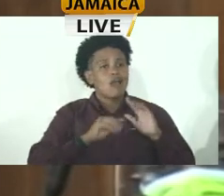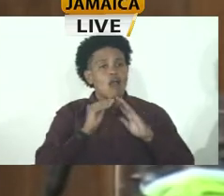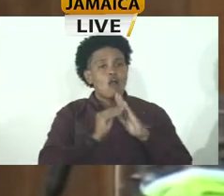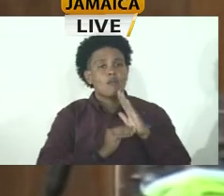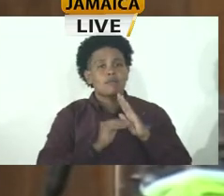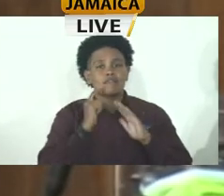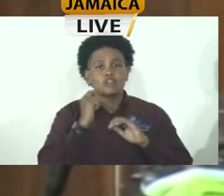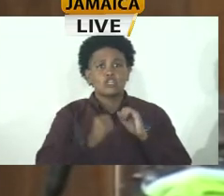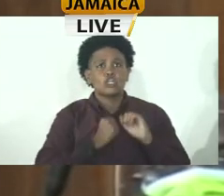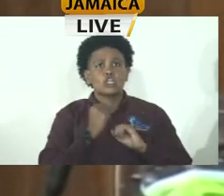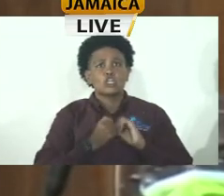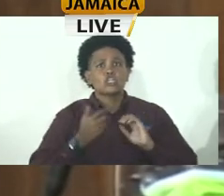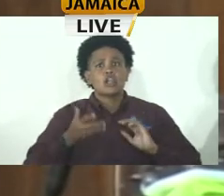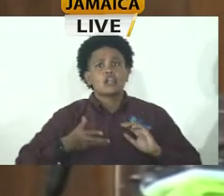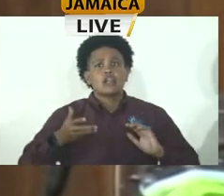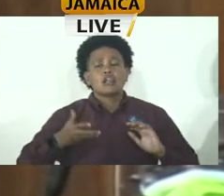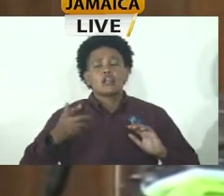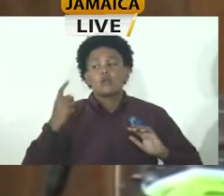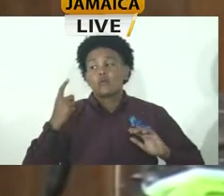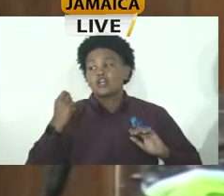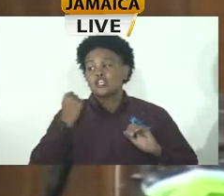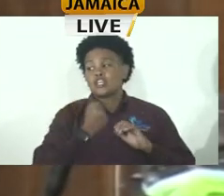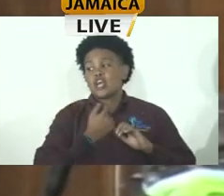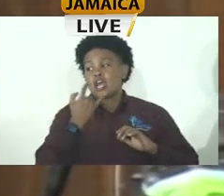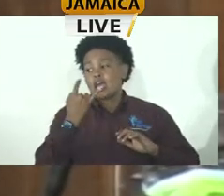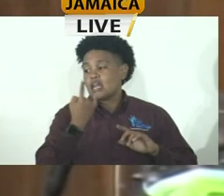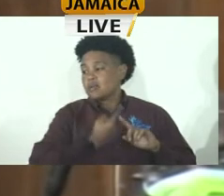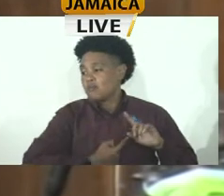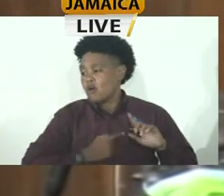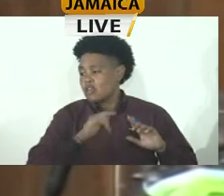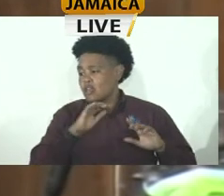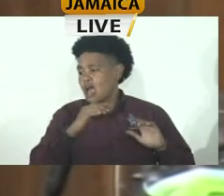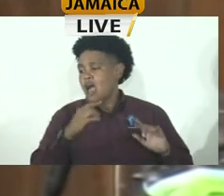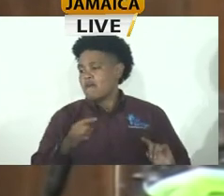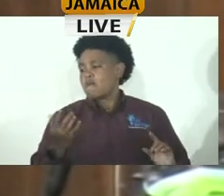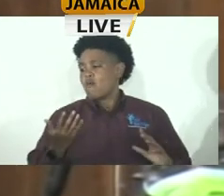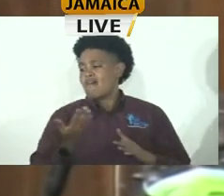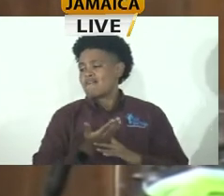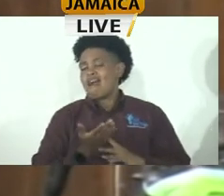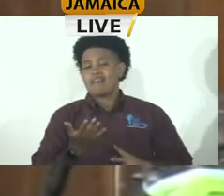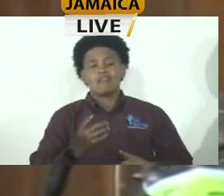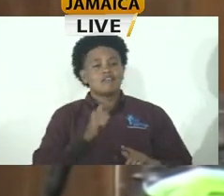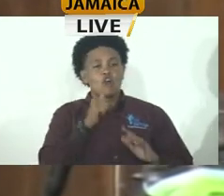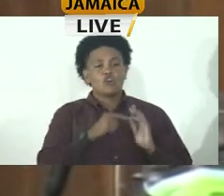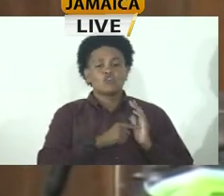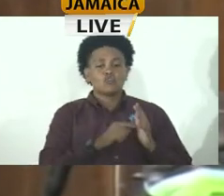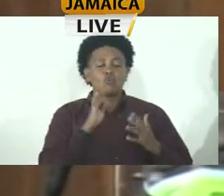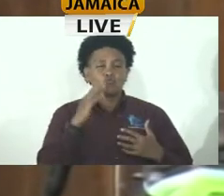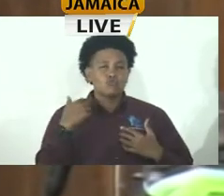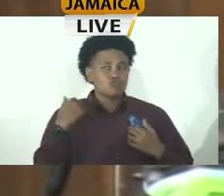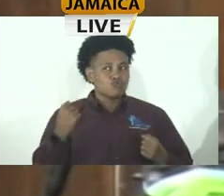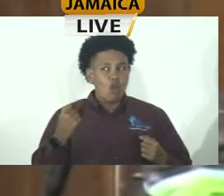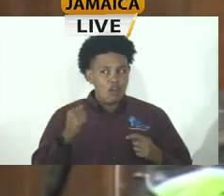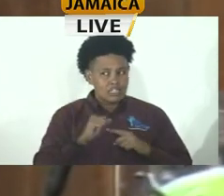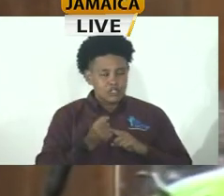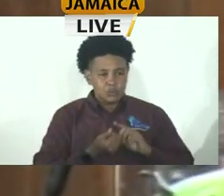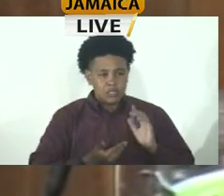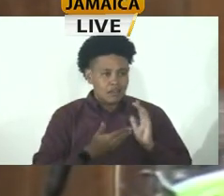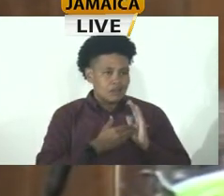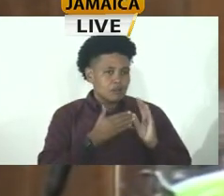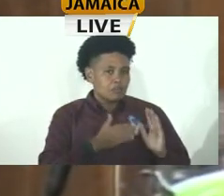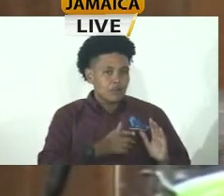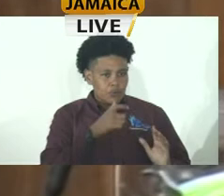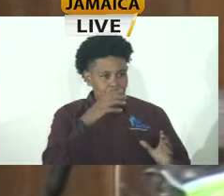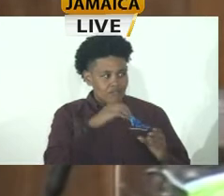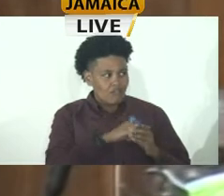years a year 18 months and what is on file doesn't show a very strong case against the accused